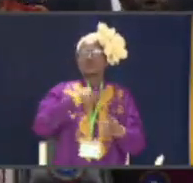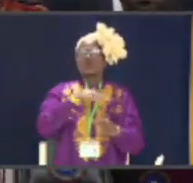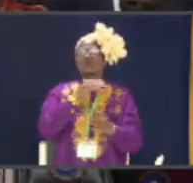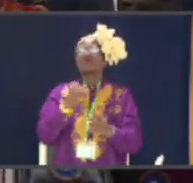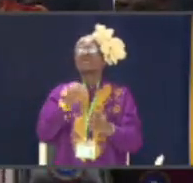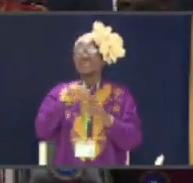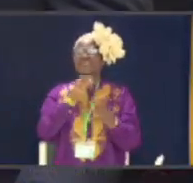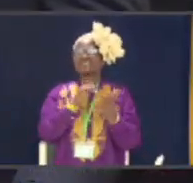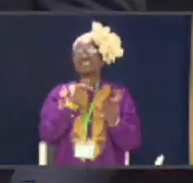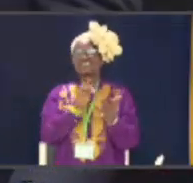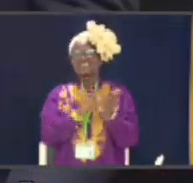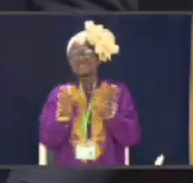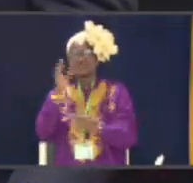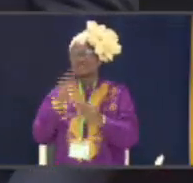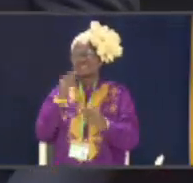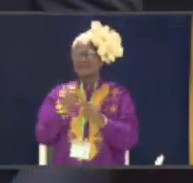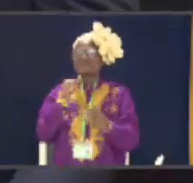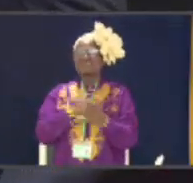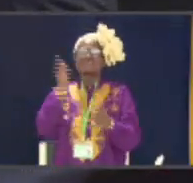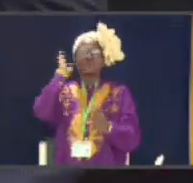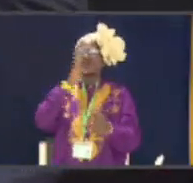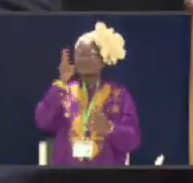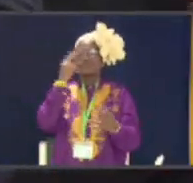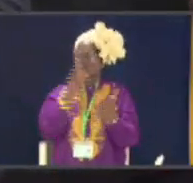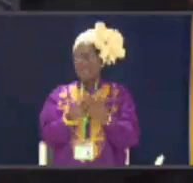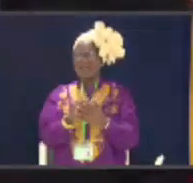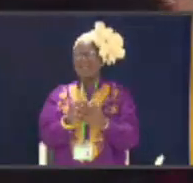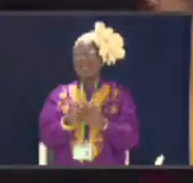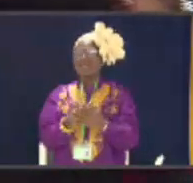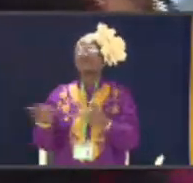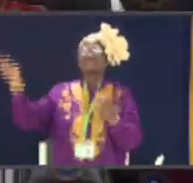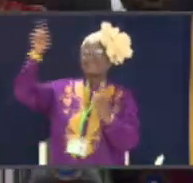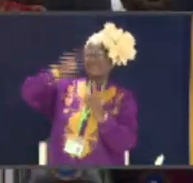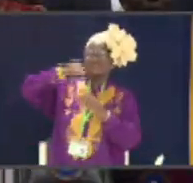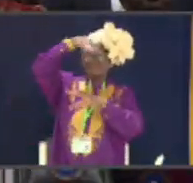Lórúkọ Jésù a dára fún yín. Ó máa dára fún yín kalẹ́ kalẹ́ ni.